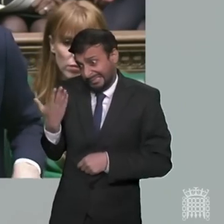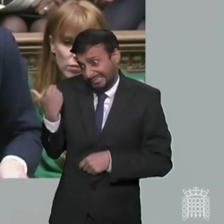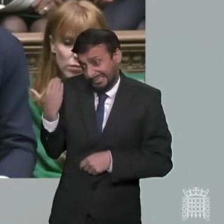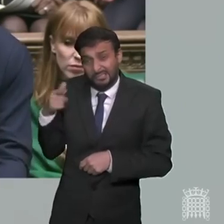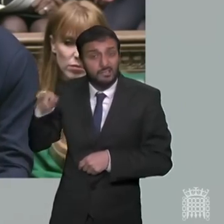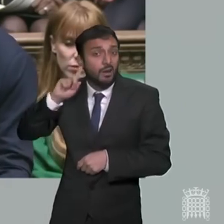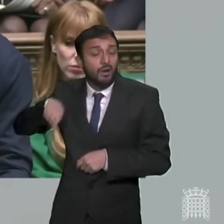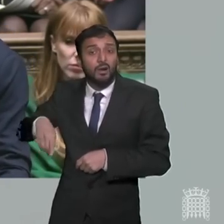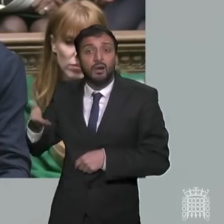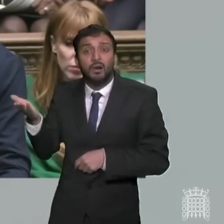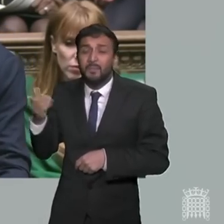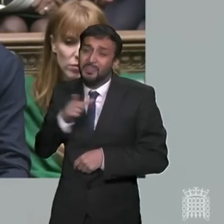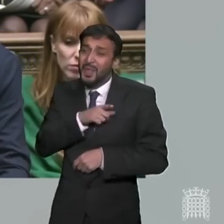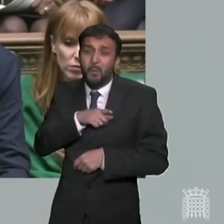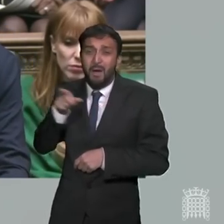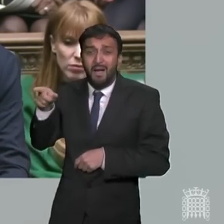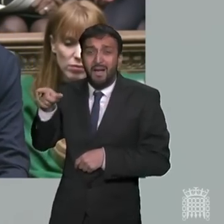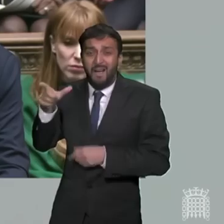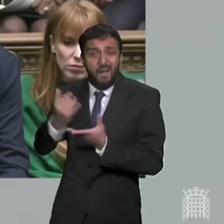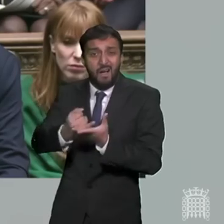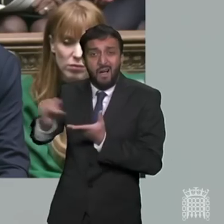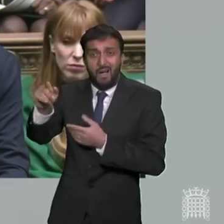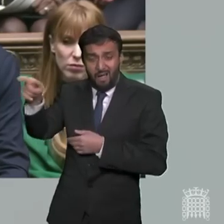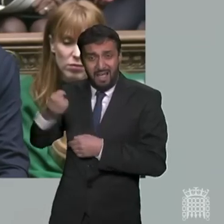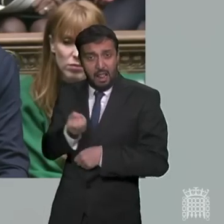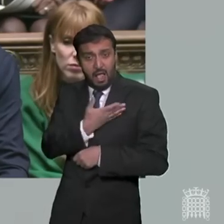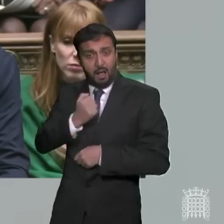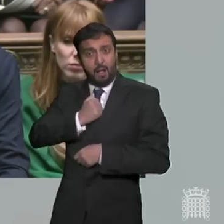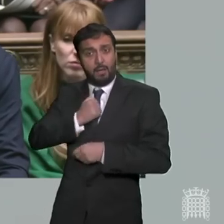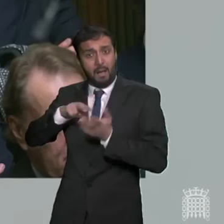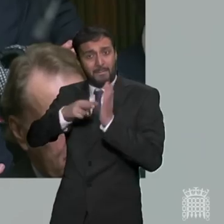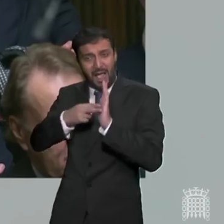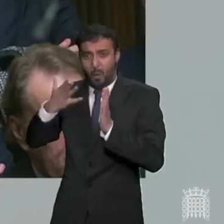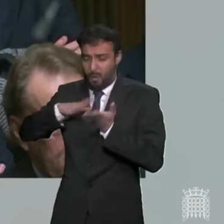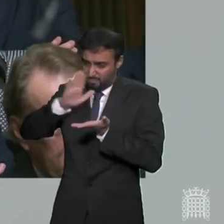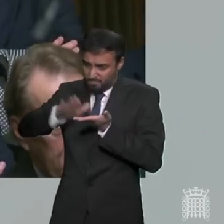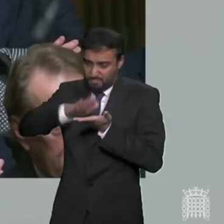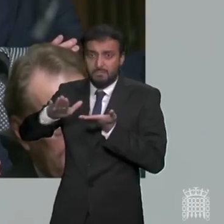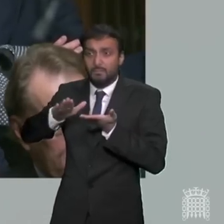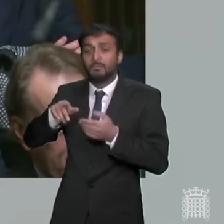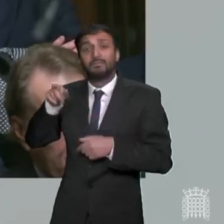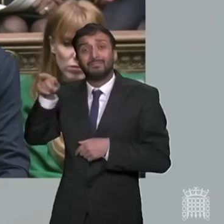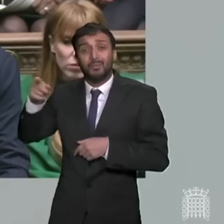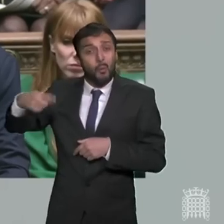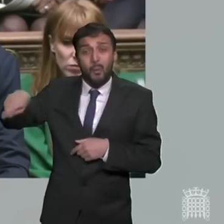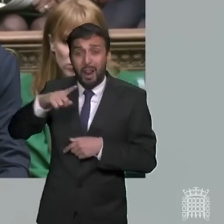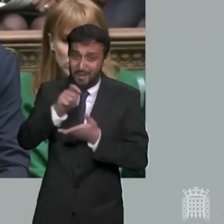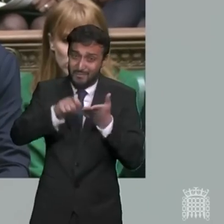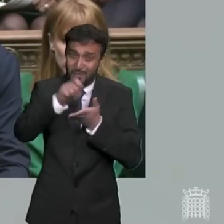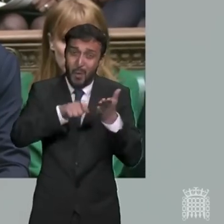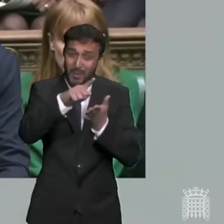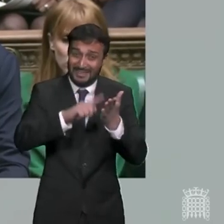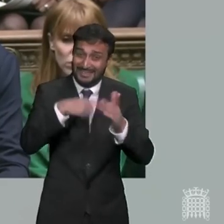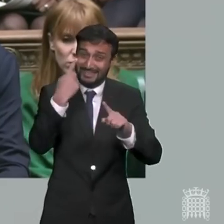Labour's plans to clean up Westminster. They all voted for tax rises for working people, while one of their unelected